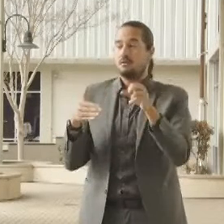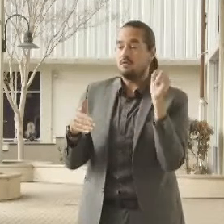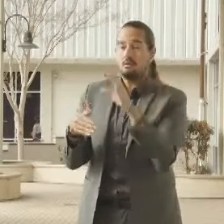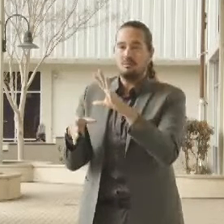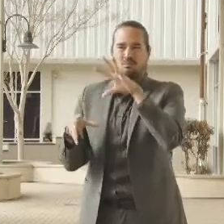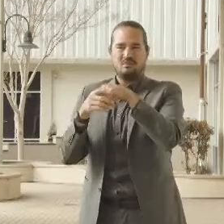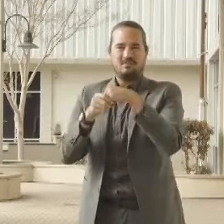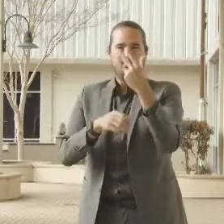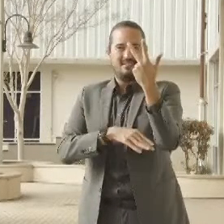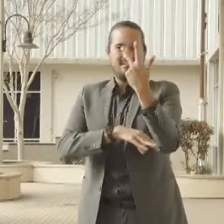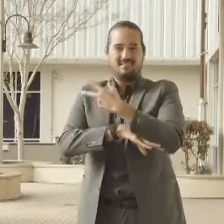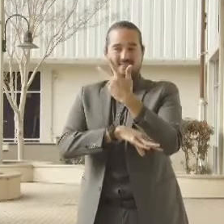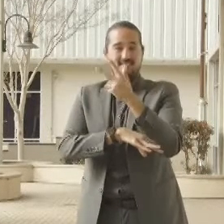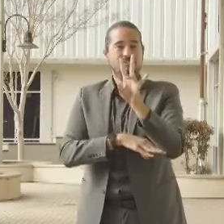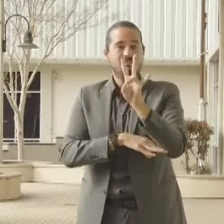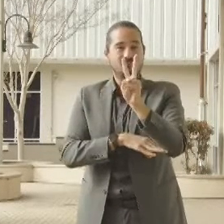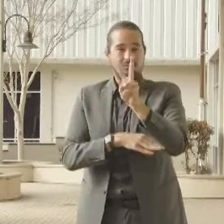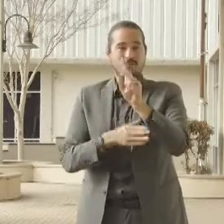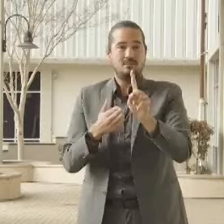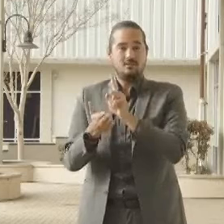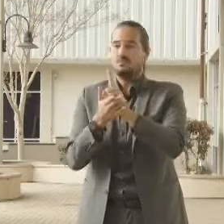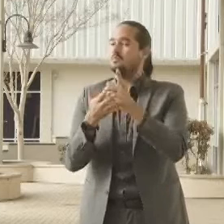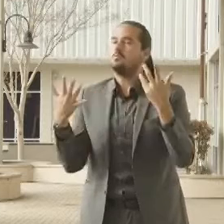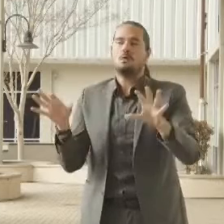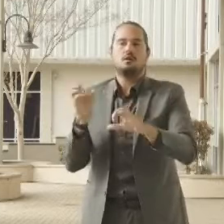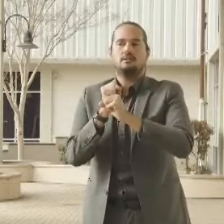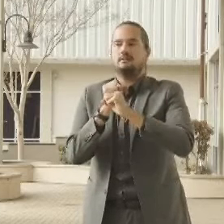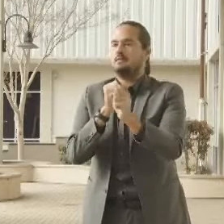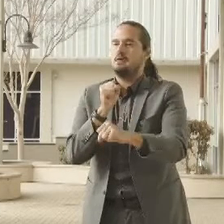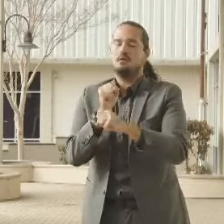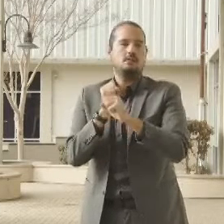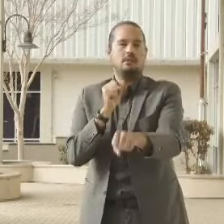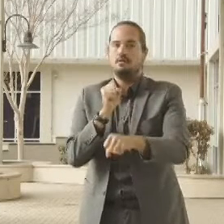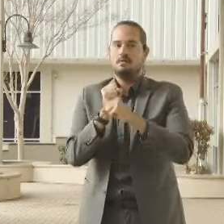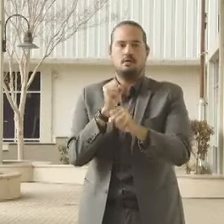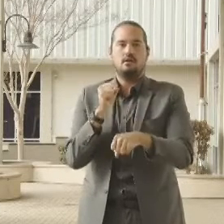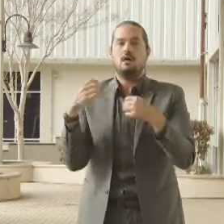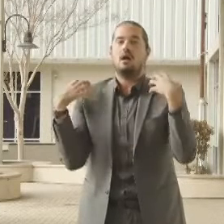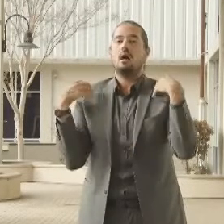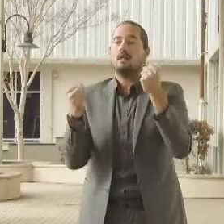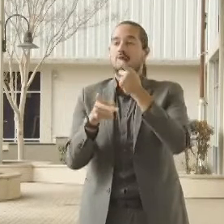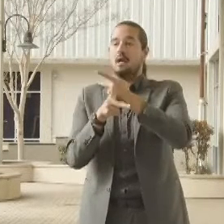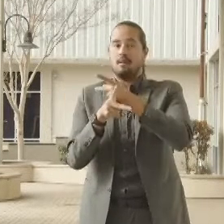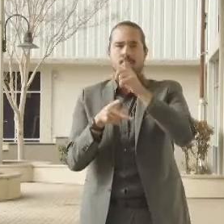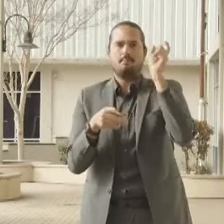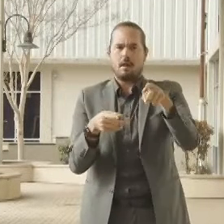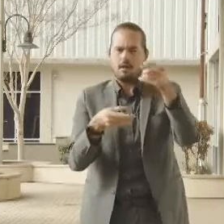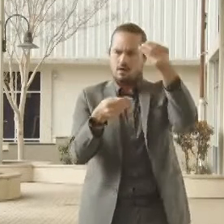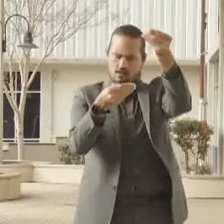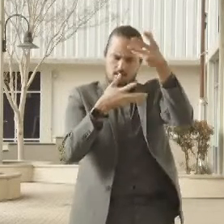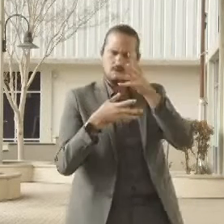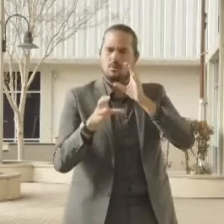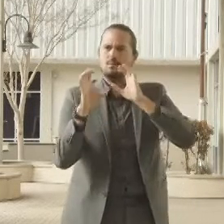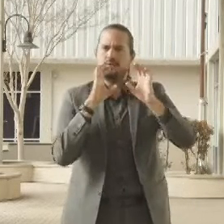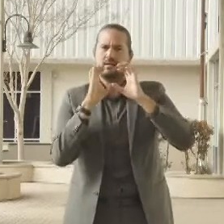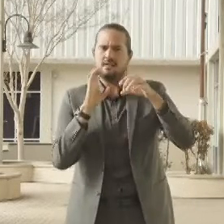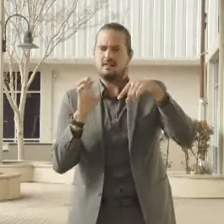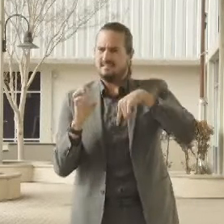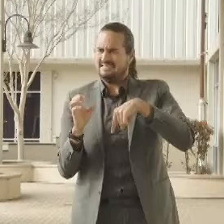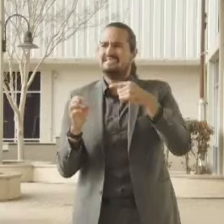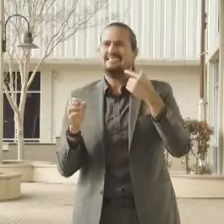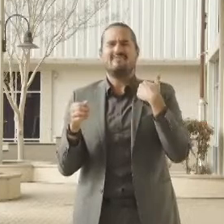affirmative duty to inform us of those delays and what they are doing to resolve them. And